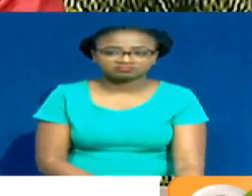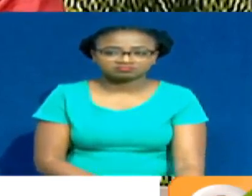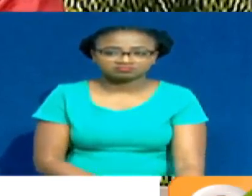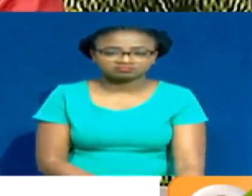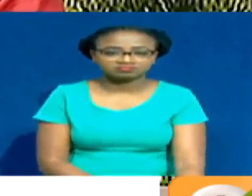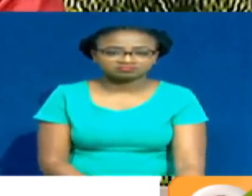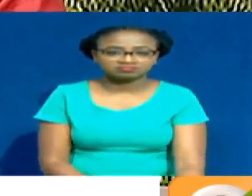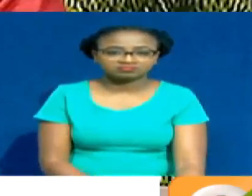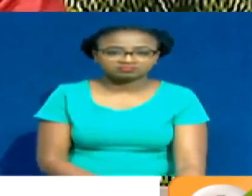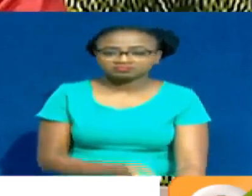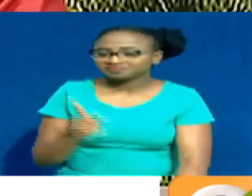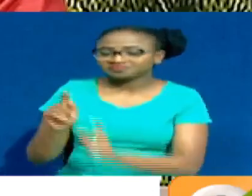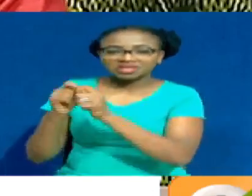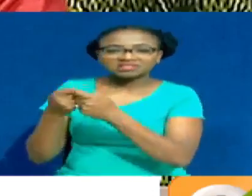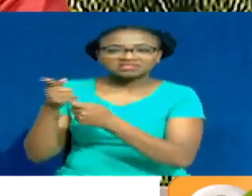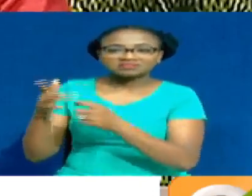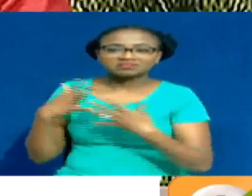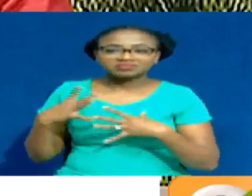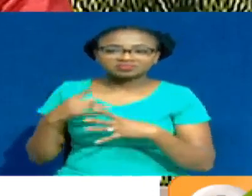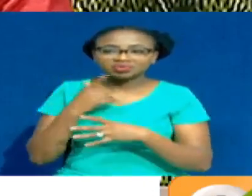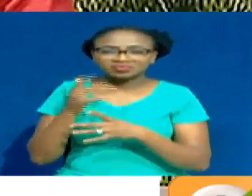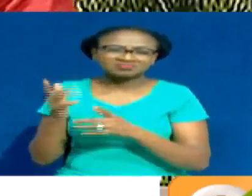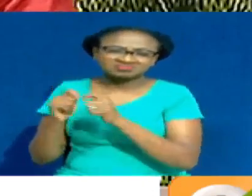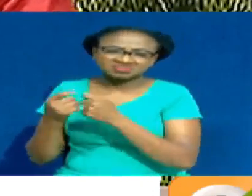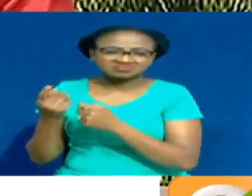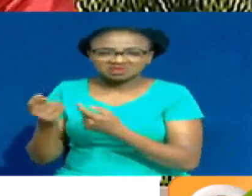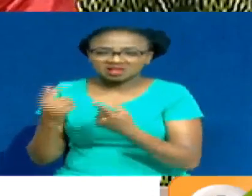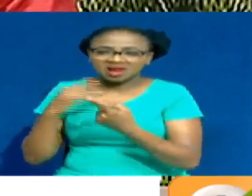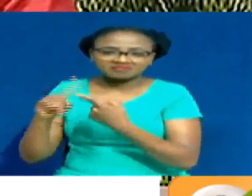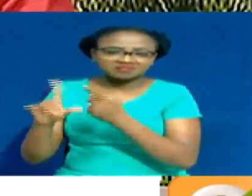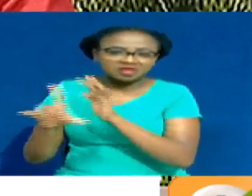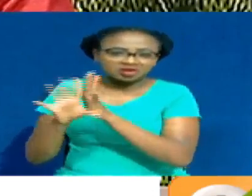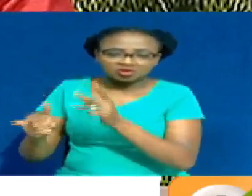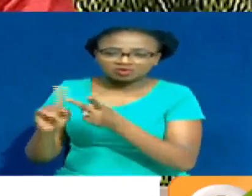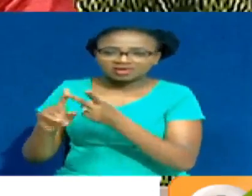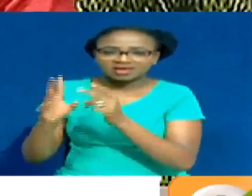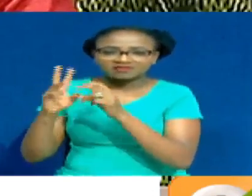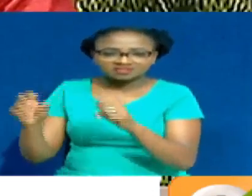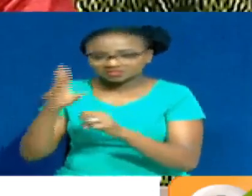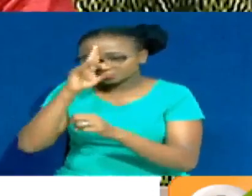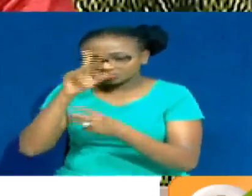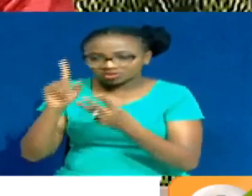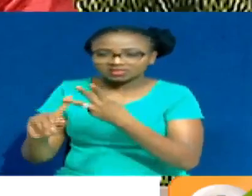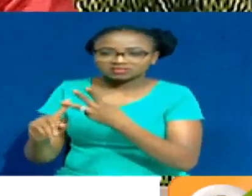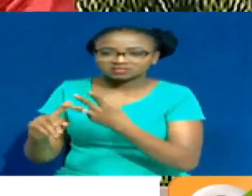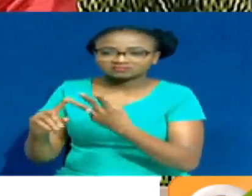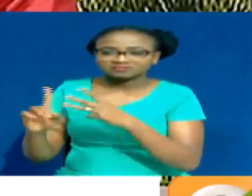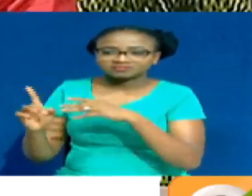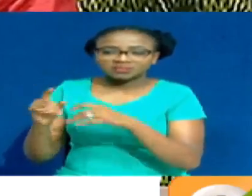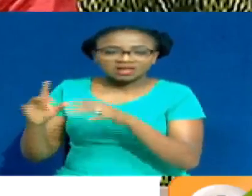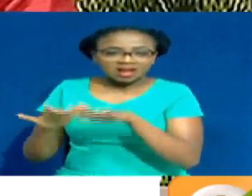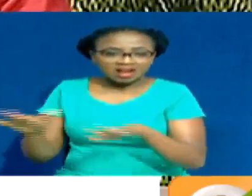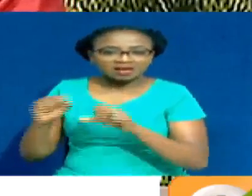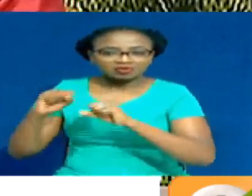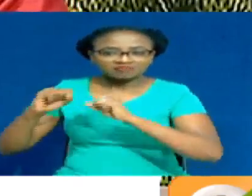cases such as this. How big is that team, I wonder? It's just a small team. It has lawyers, it has investigation officers, it has Ministry of Lands officers, it